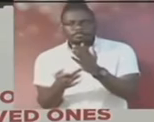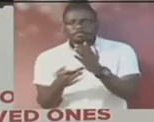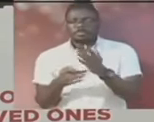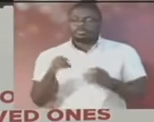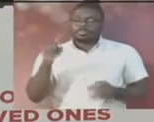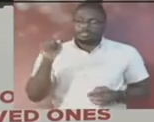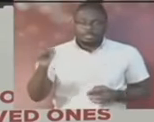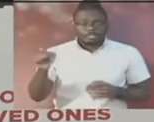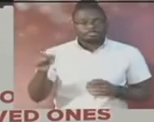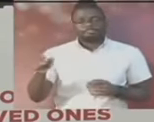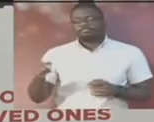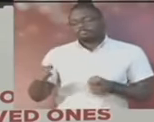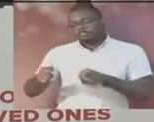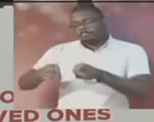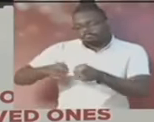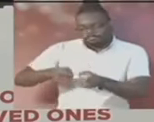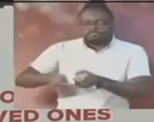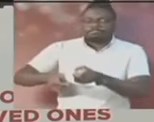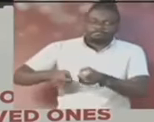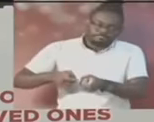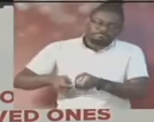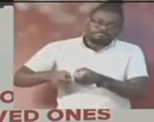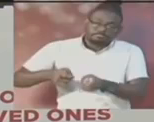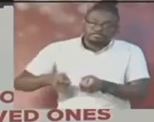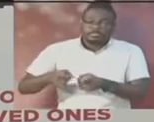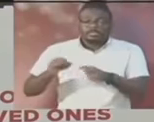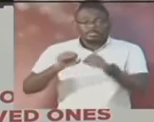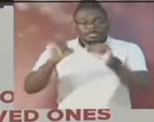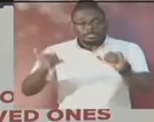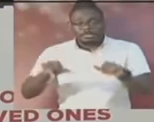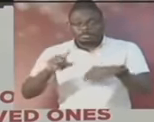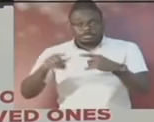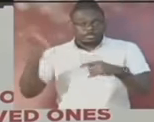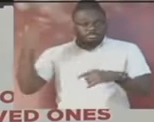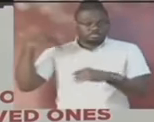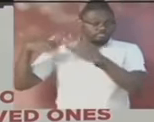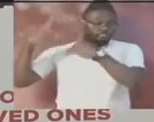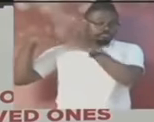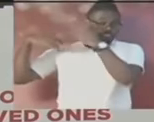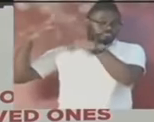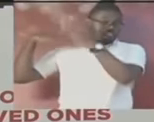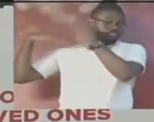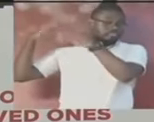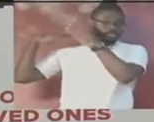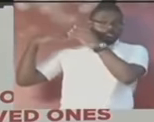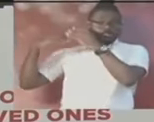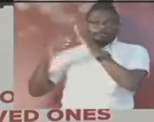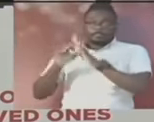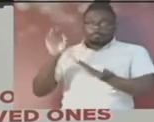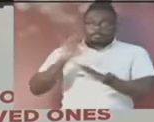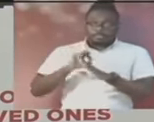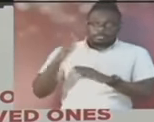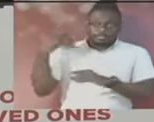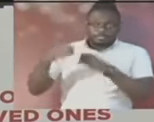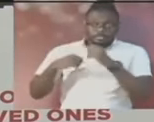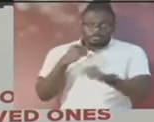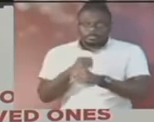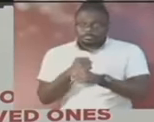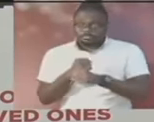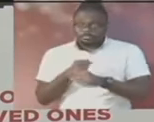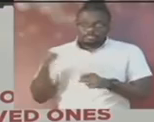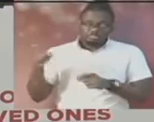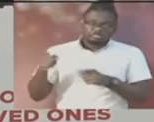the parallel healthcare system since February last year. They've been managing the repatriation process for the return of our